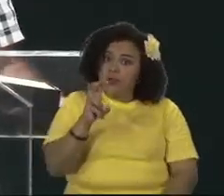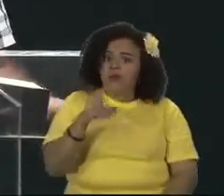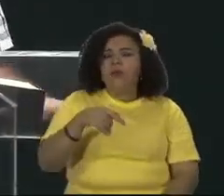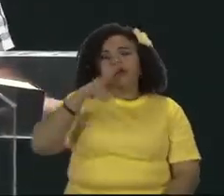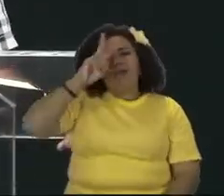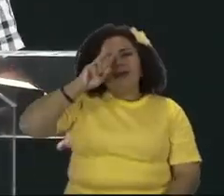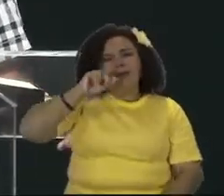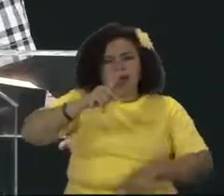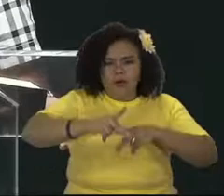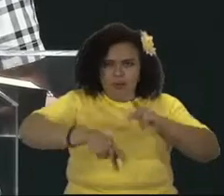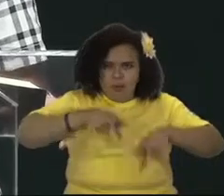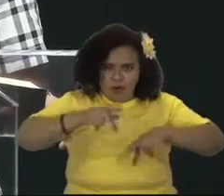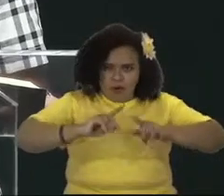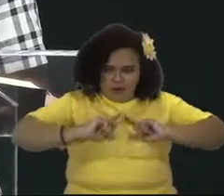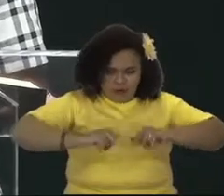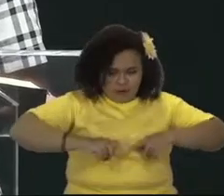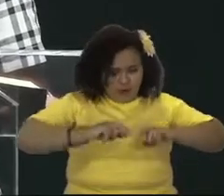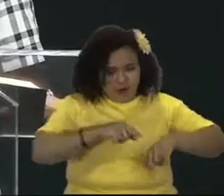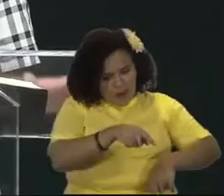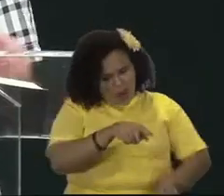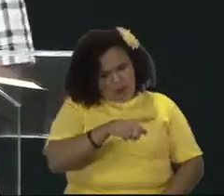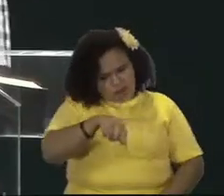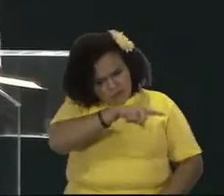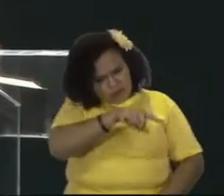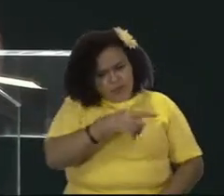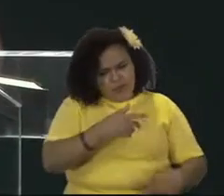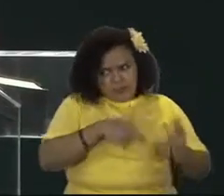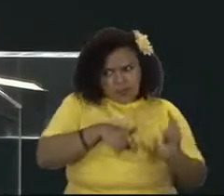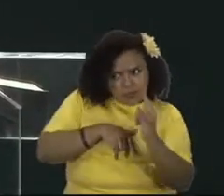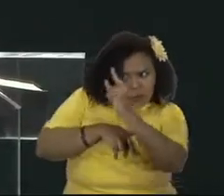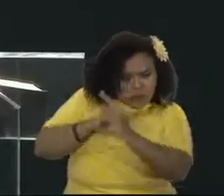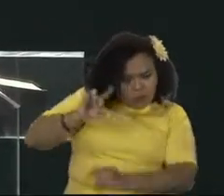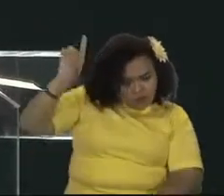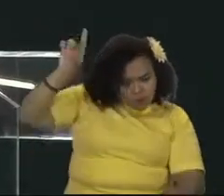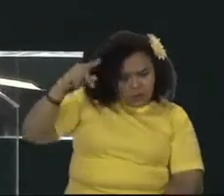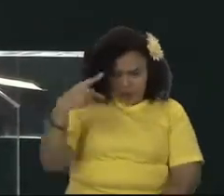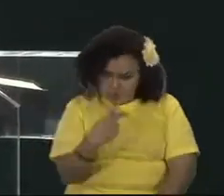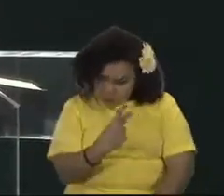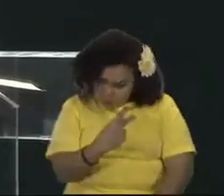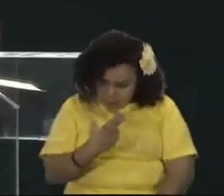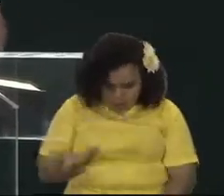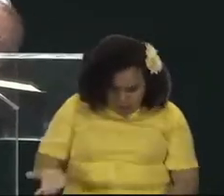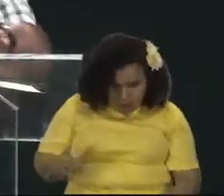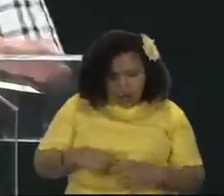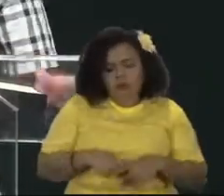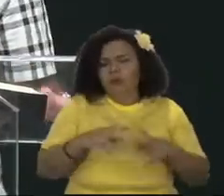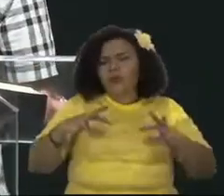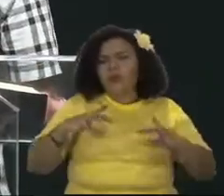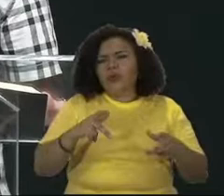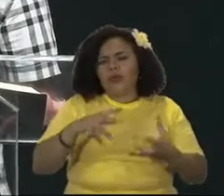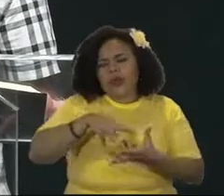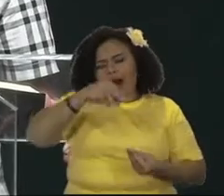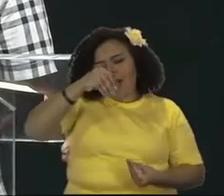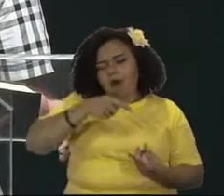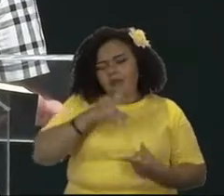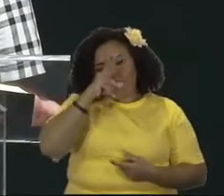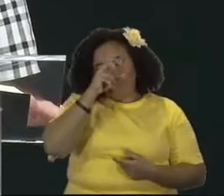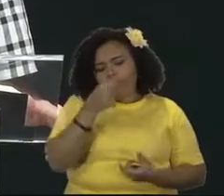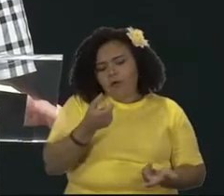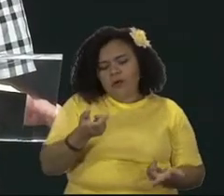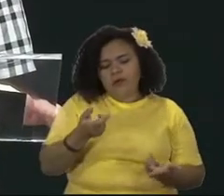Listen, Israel, love your God with all your heart, with all your soul, with all your